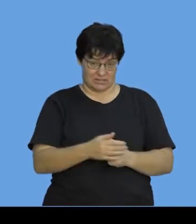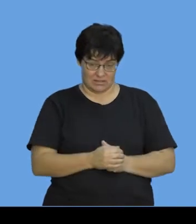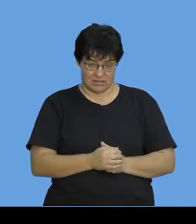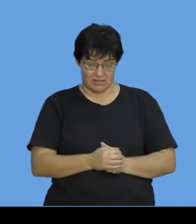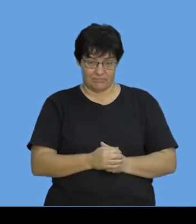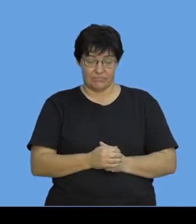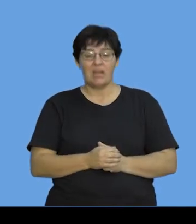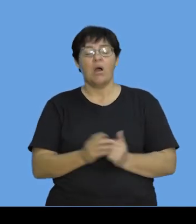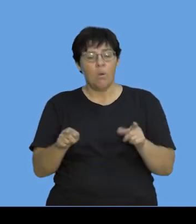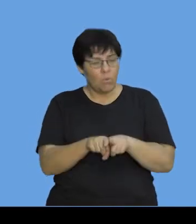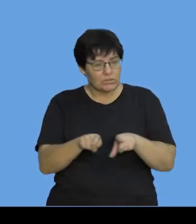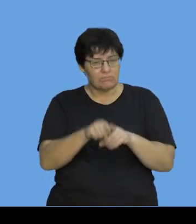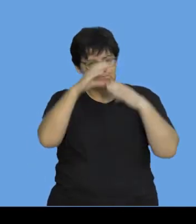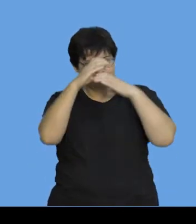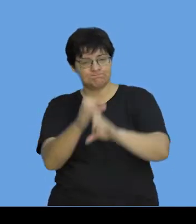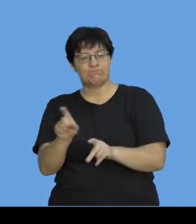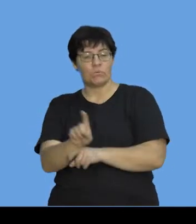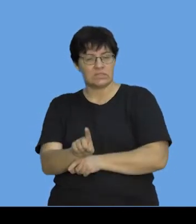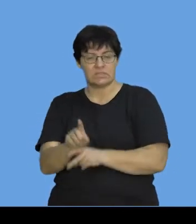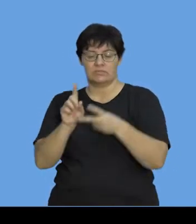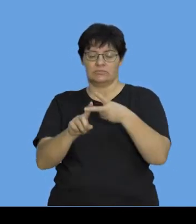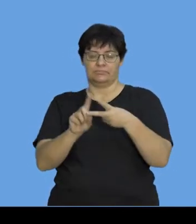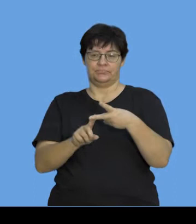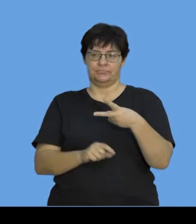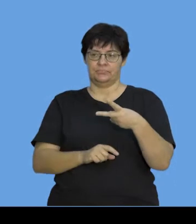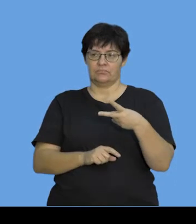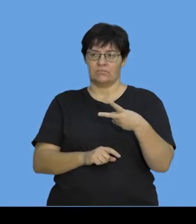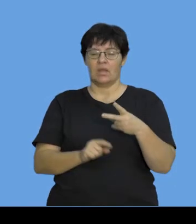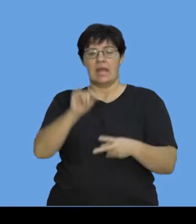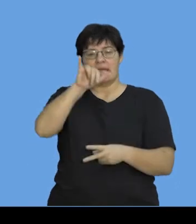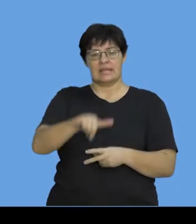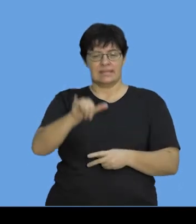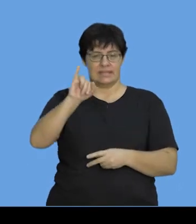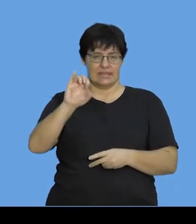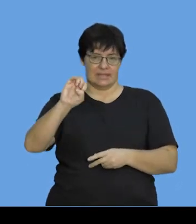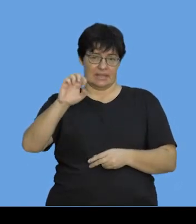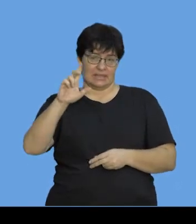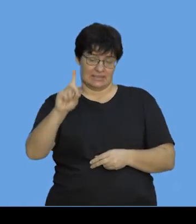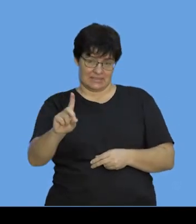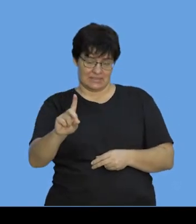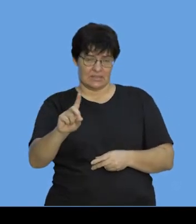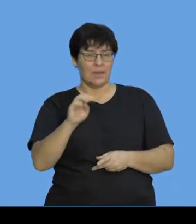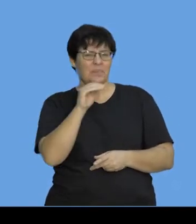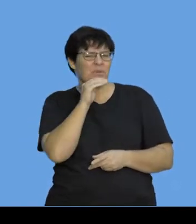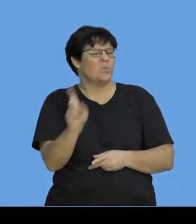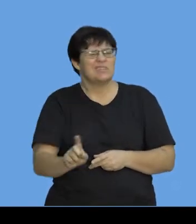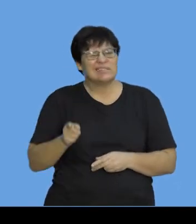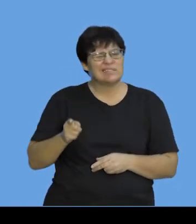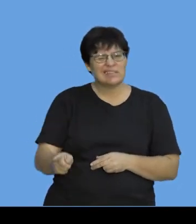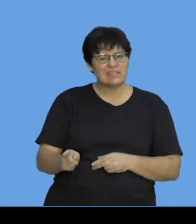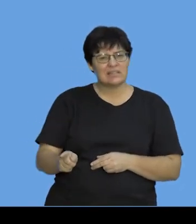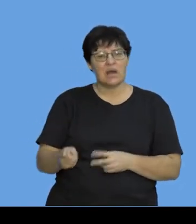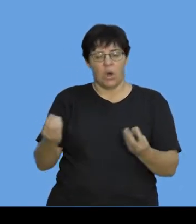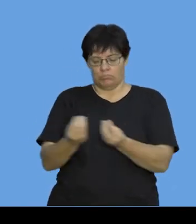look into what has to do with the yield, which speaks to the amount of, product obtained. We would